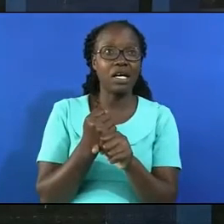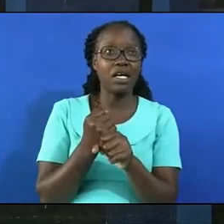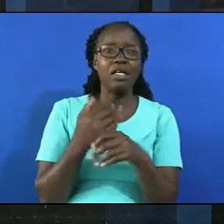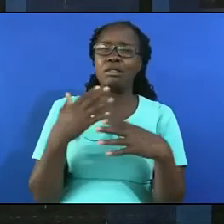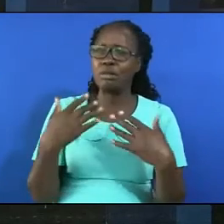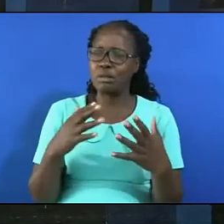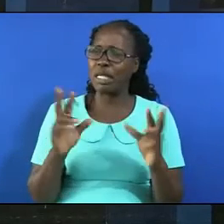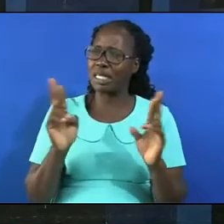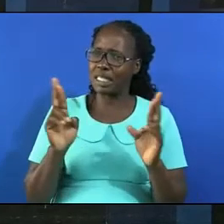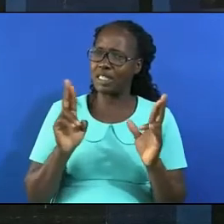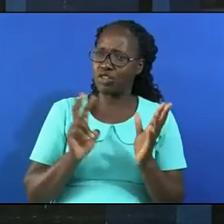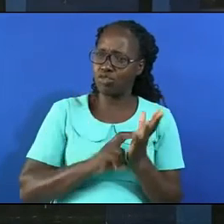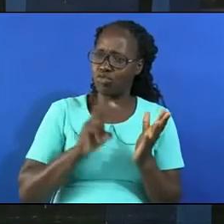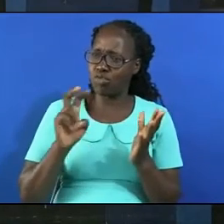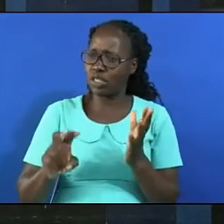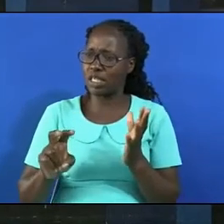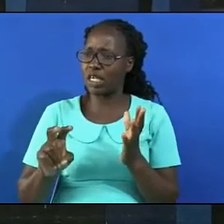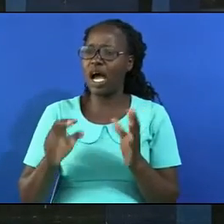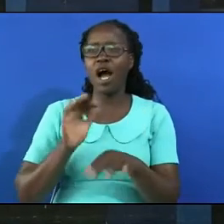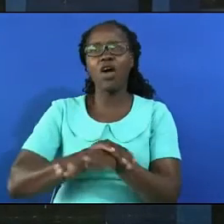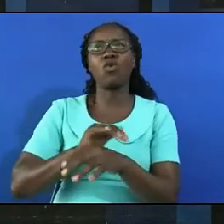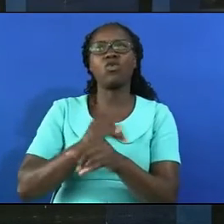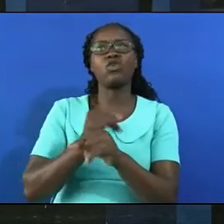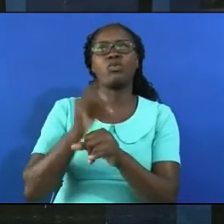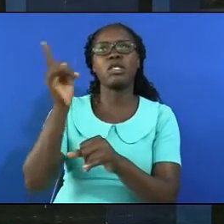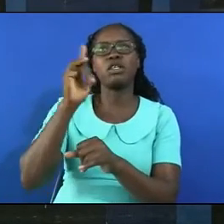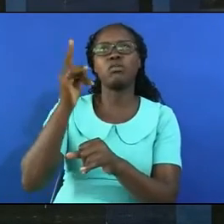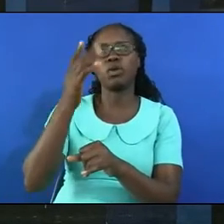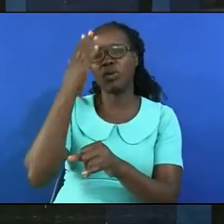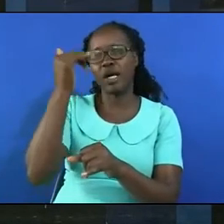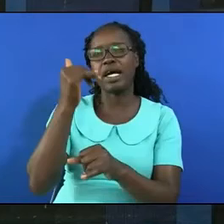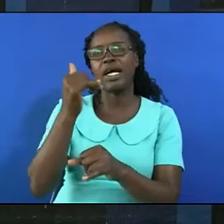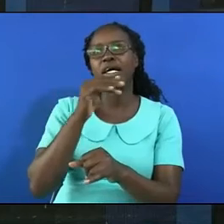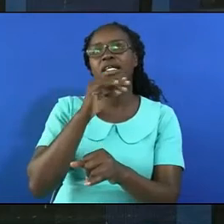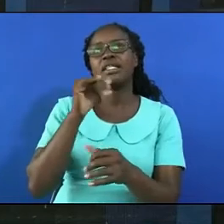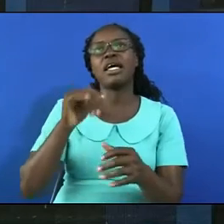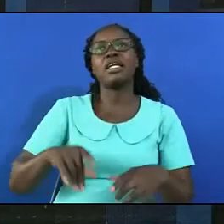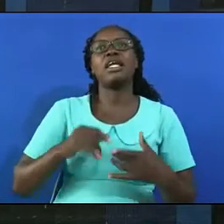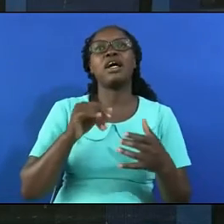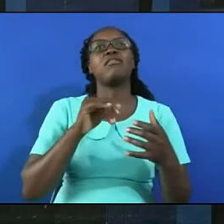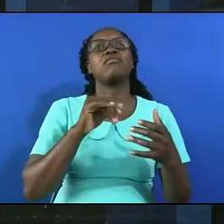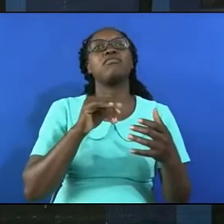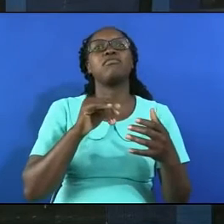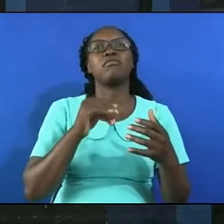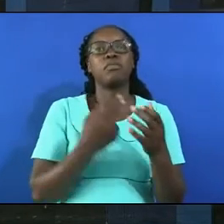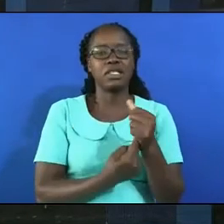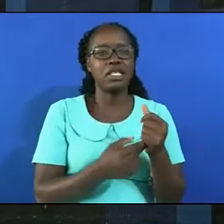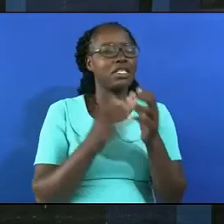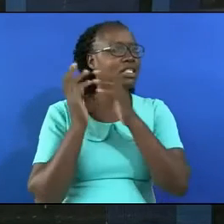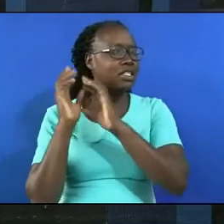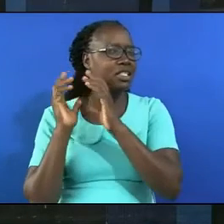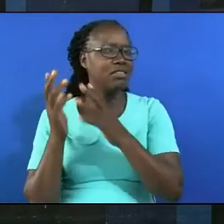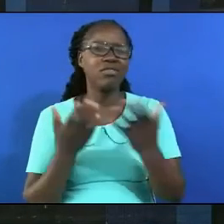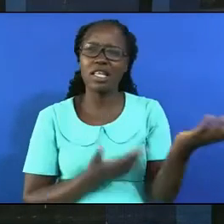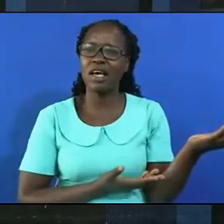to relocate from a good job in Nairobi because there is a prospective life partner in Kilifi.